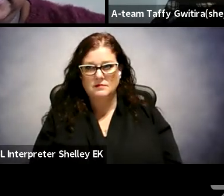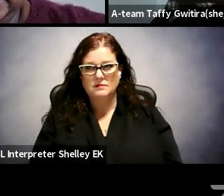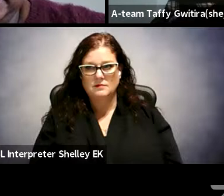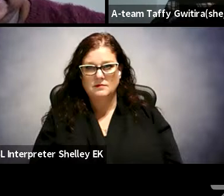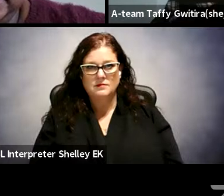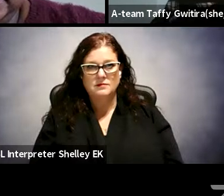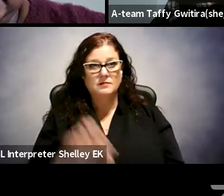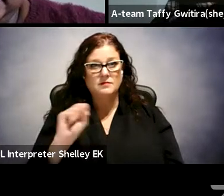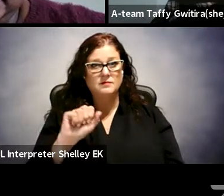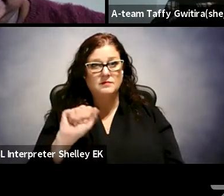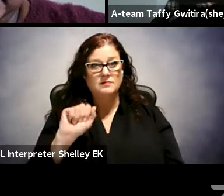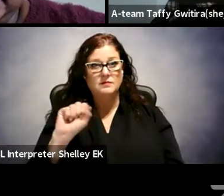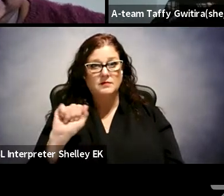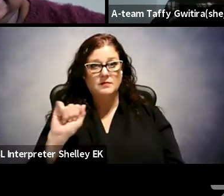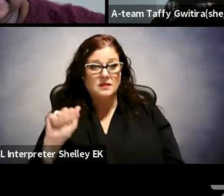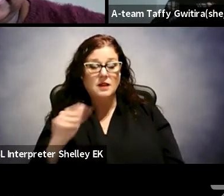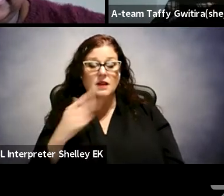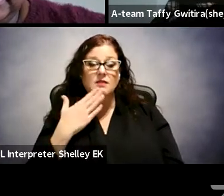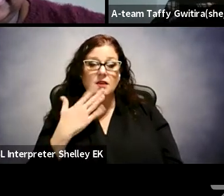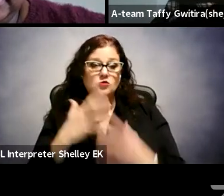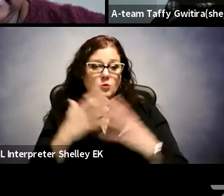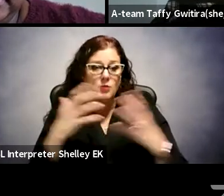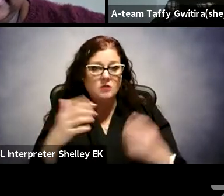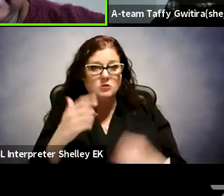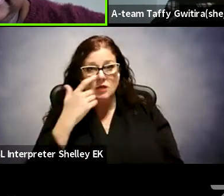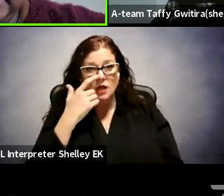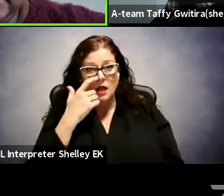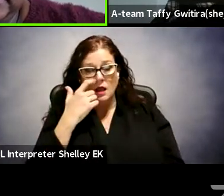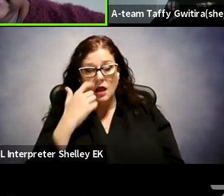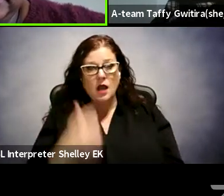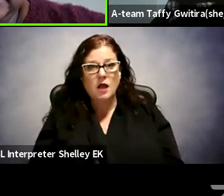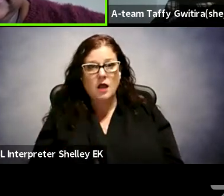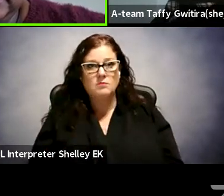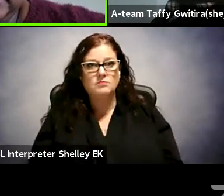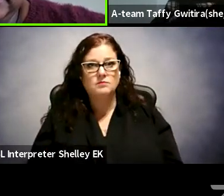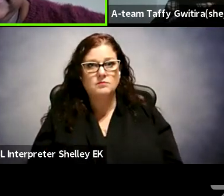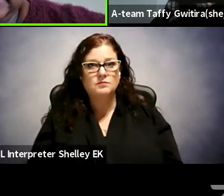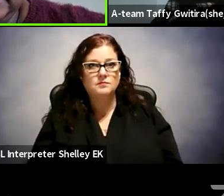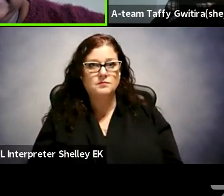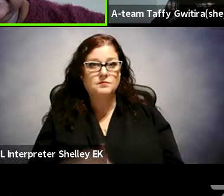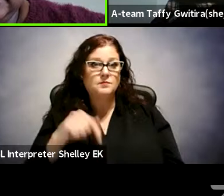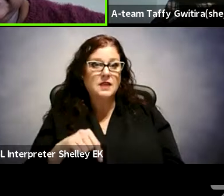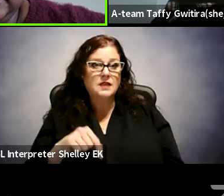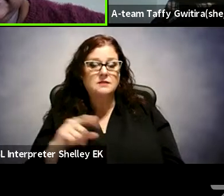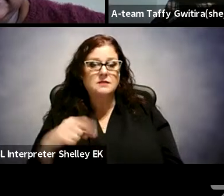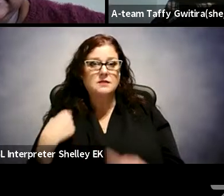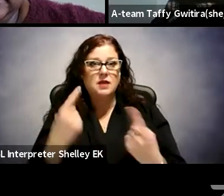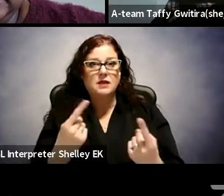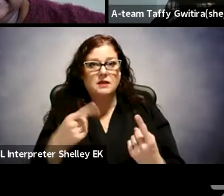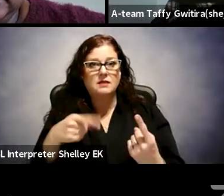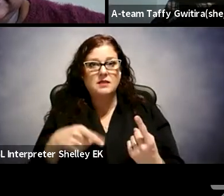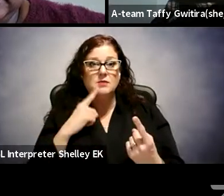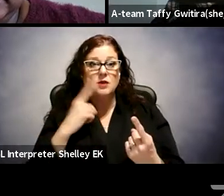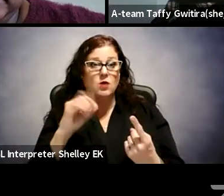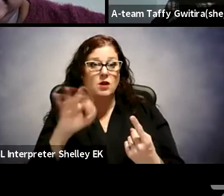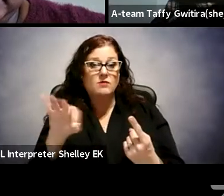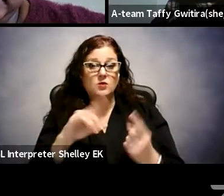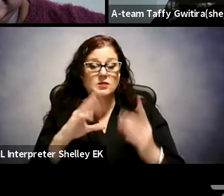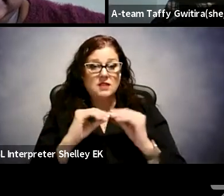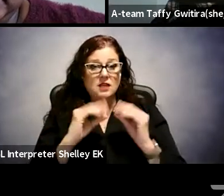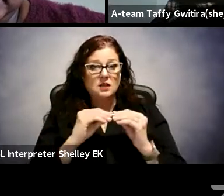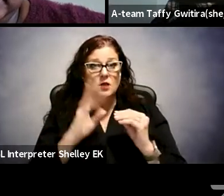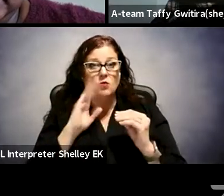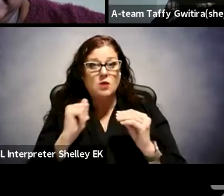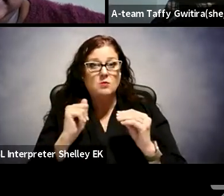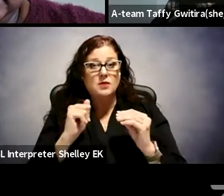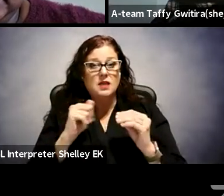Yeah, I just want to thank you so much. This has been, I think this is like going to be one of those sessions that's going to be referred